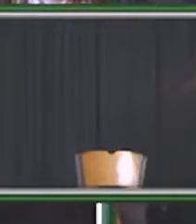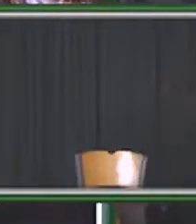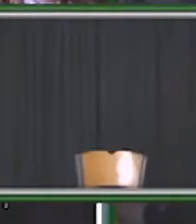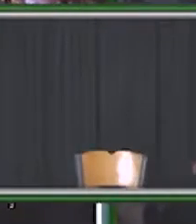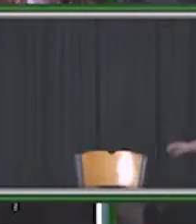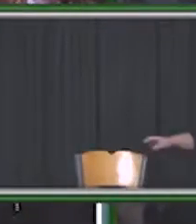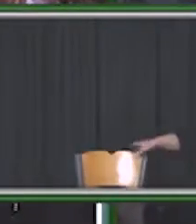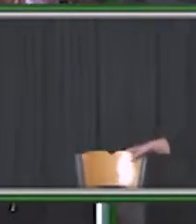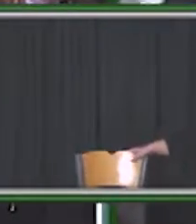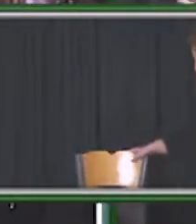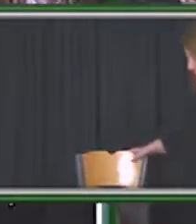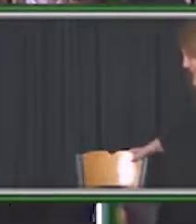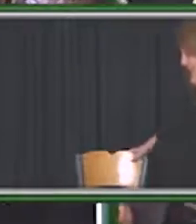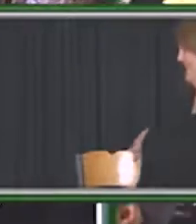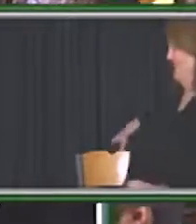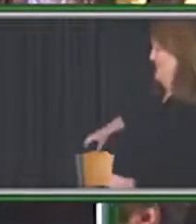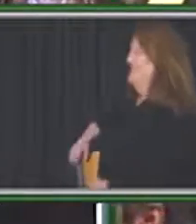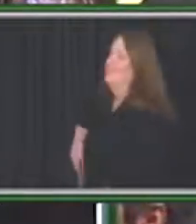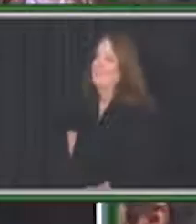Erica Walthall.